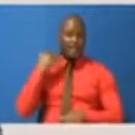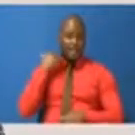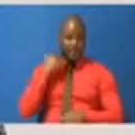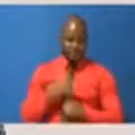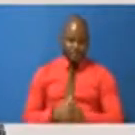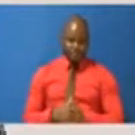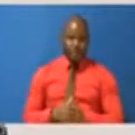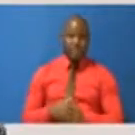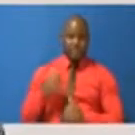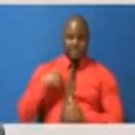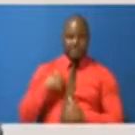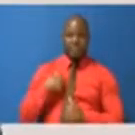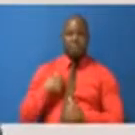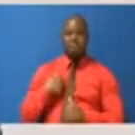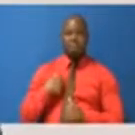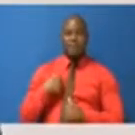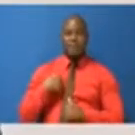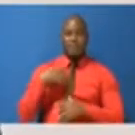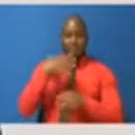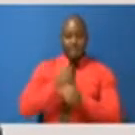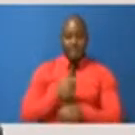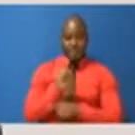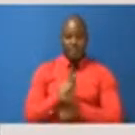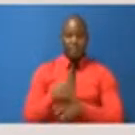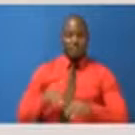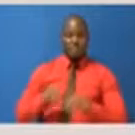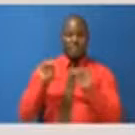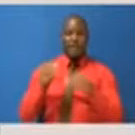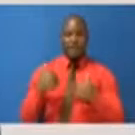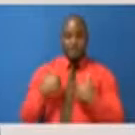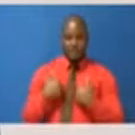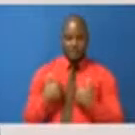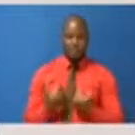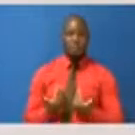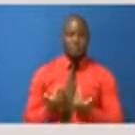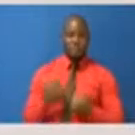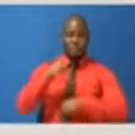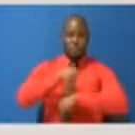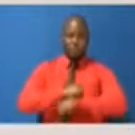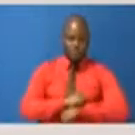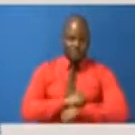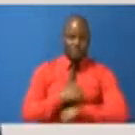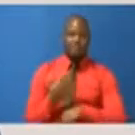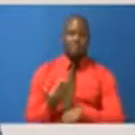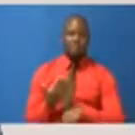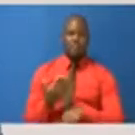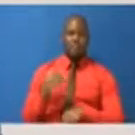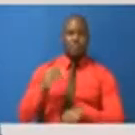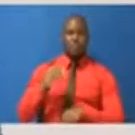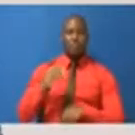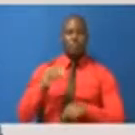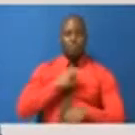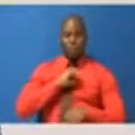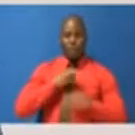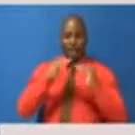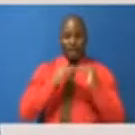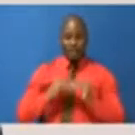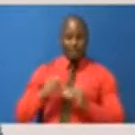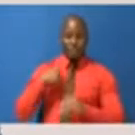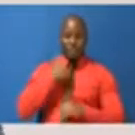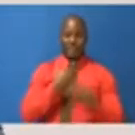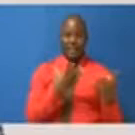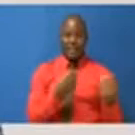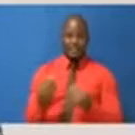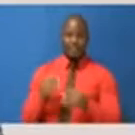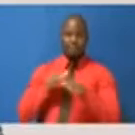so i'll reinforce that that method of having the schools at the award levels so that we can